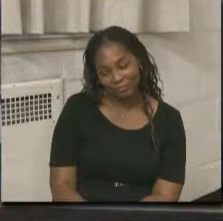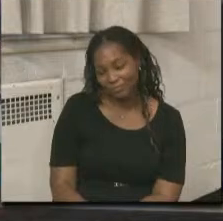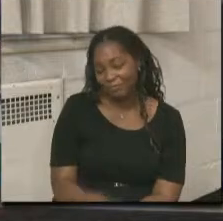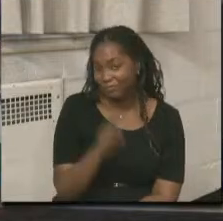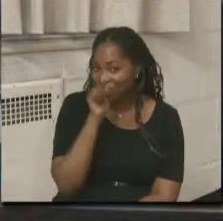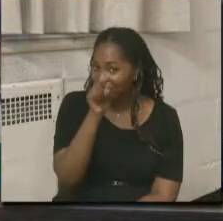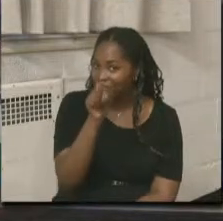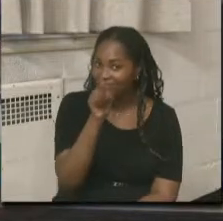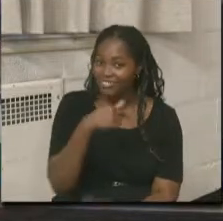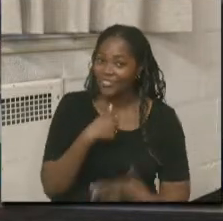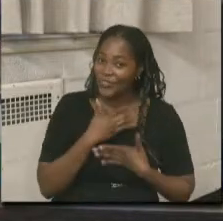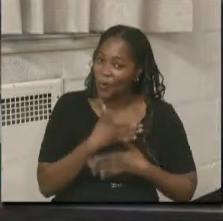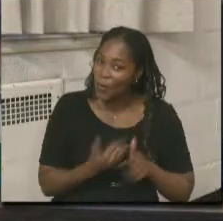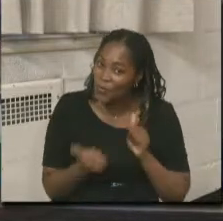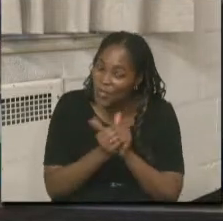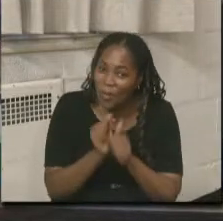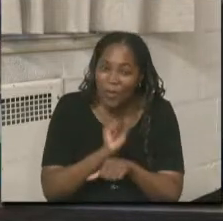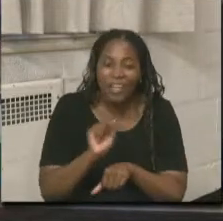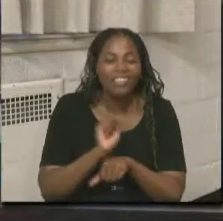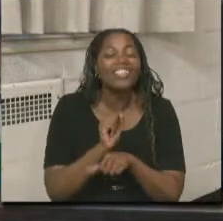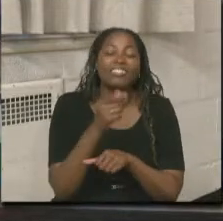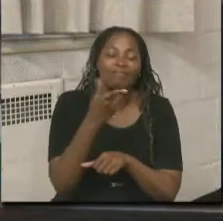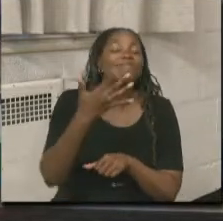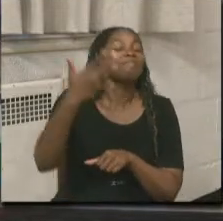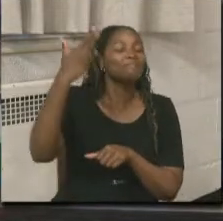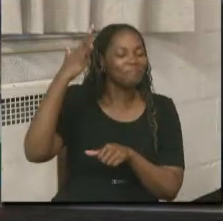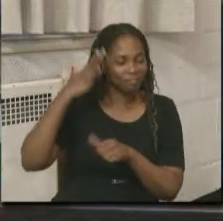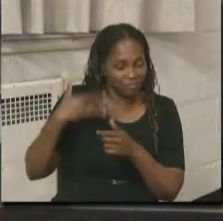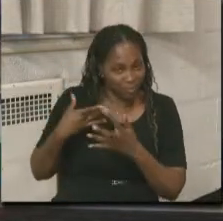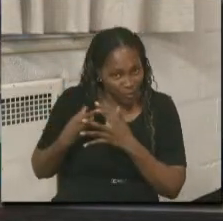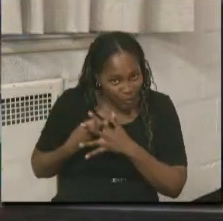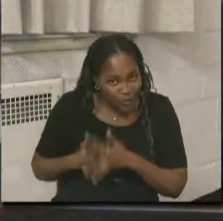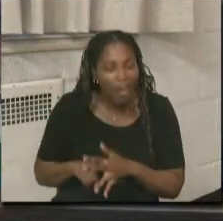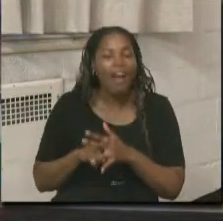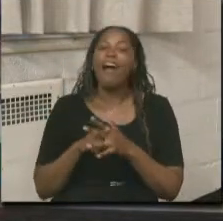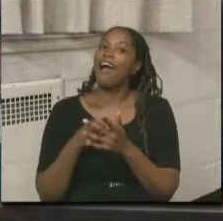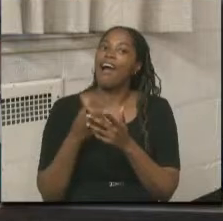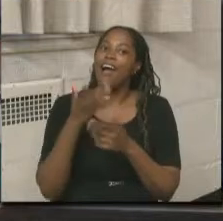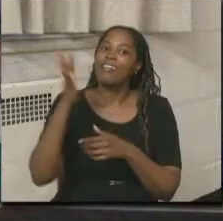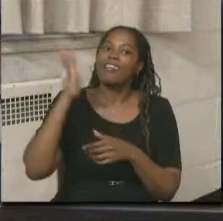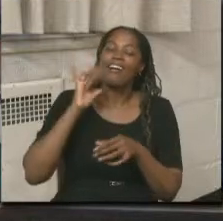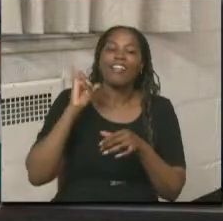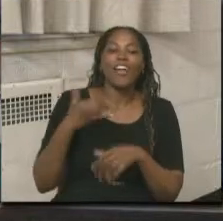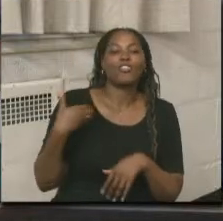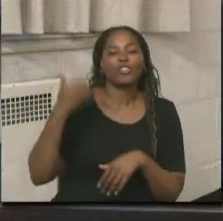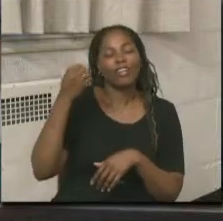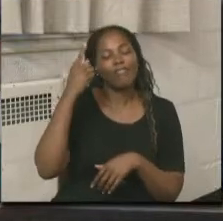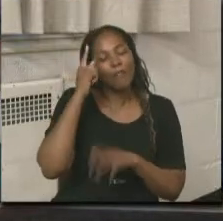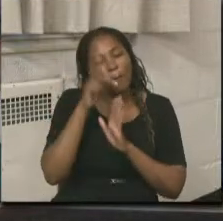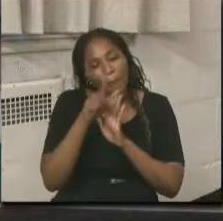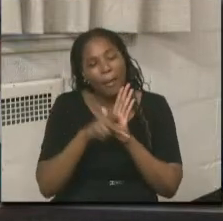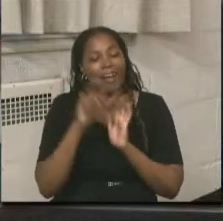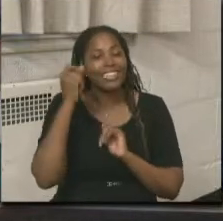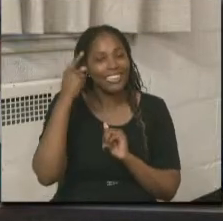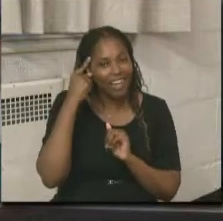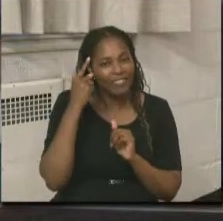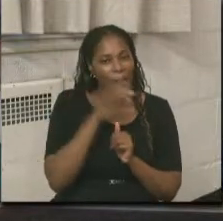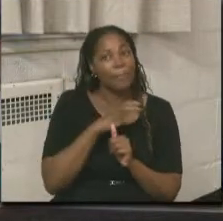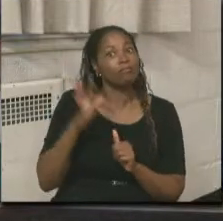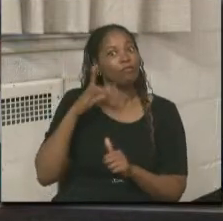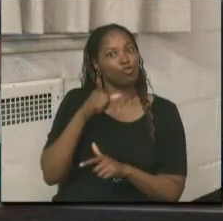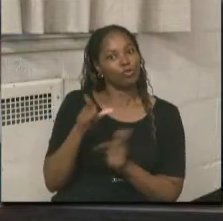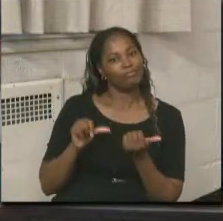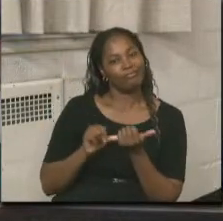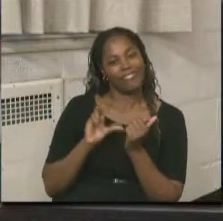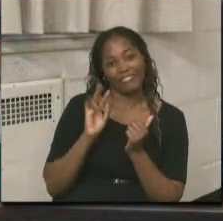you. You're also someone I started in the beginning with as chair of the Policy and Governance Committee. Originally when you were vice chair, but we